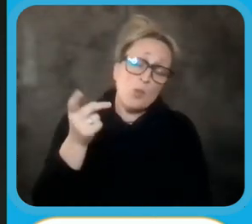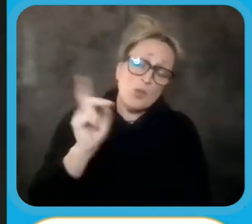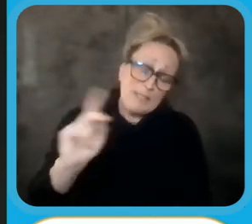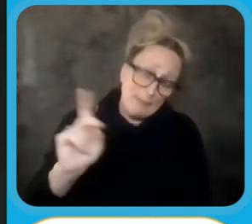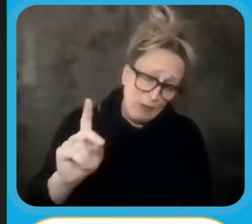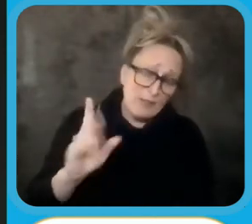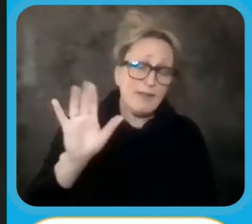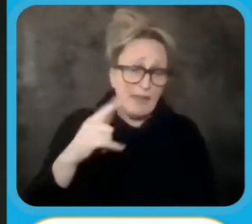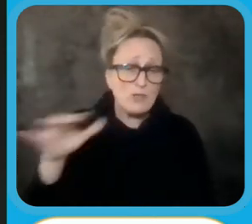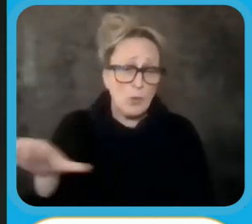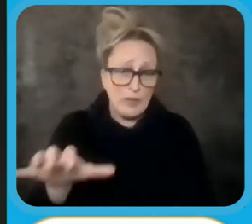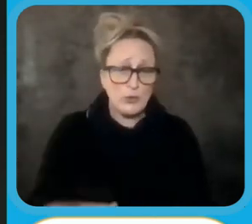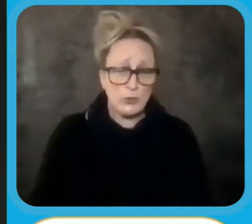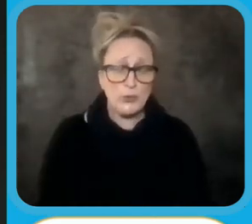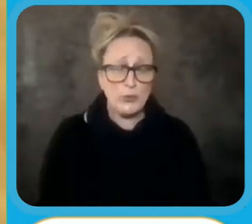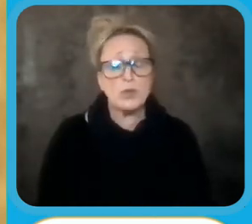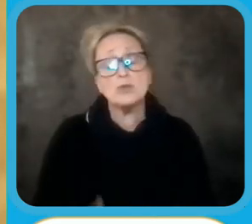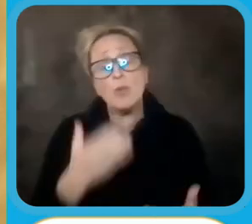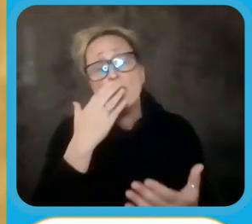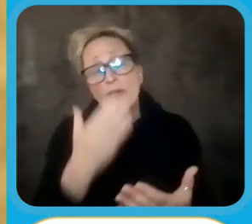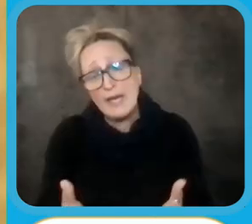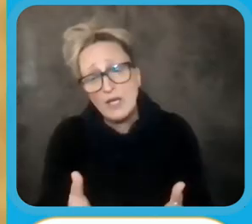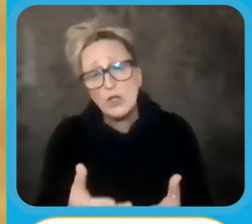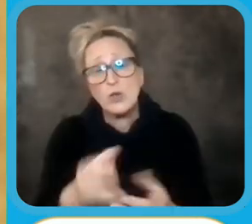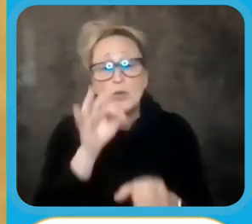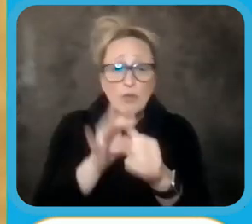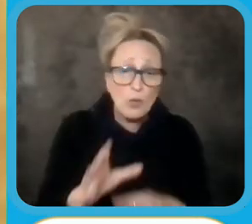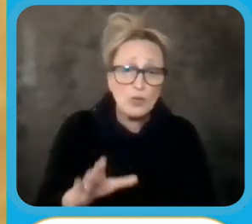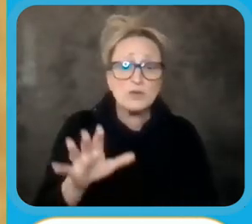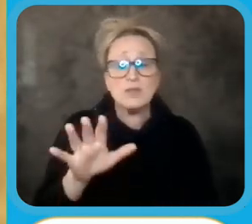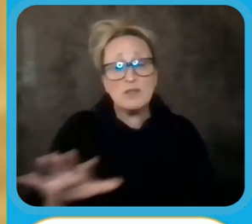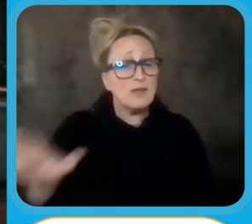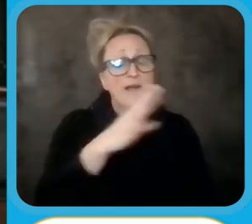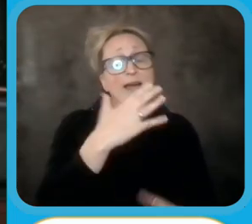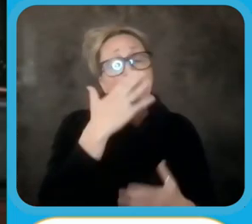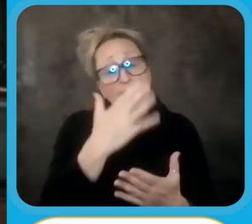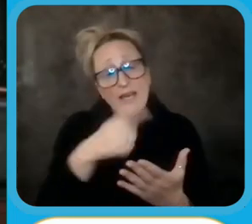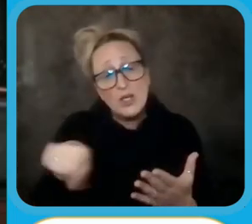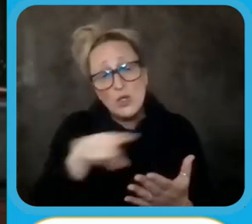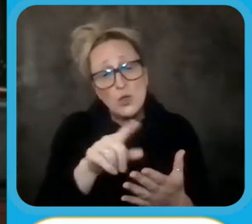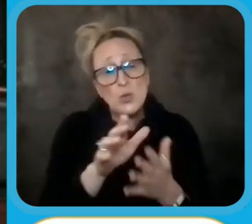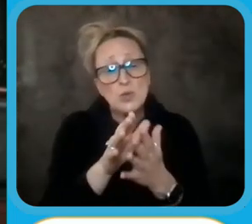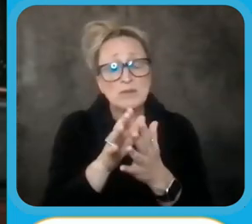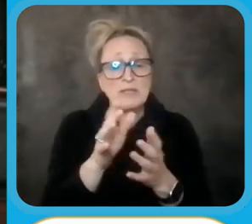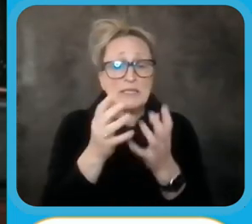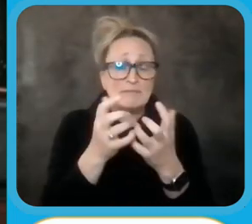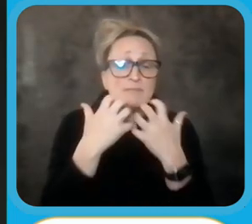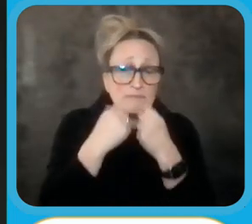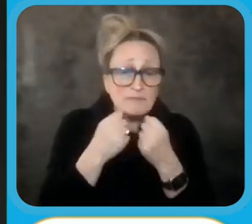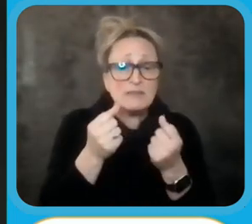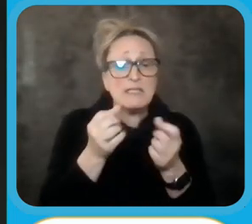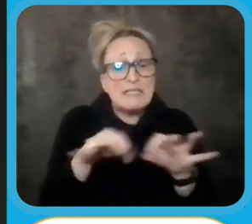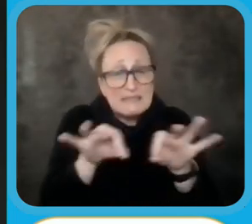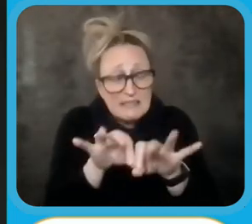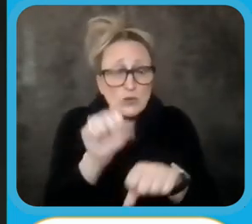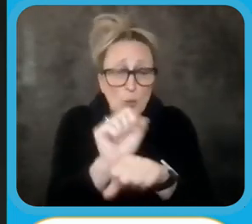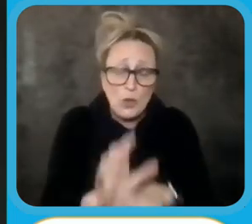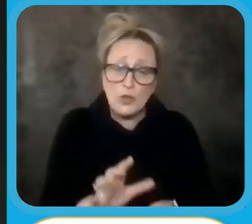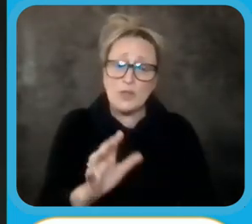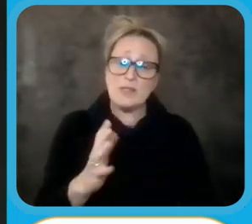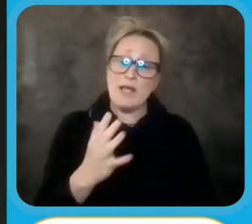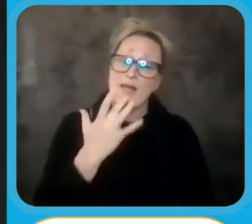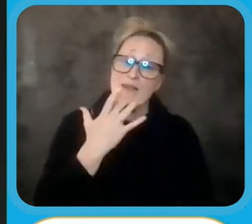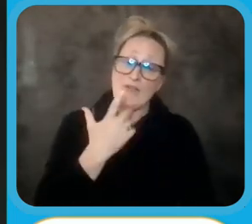we do. So thank you, delegates, and above all, thank you, essential workers. And as my favorite